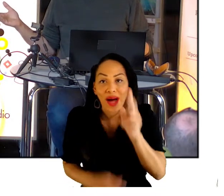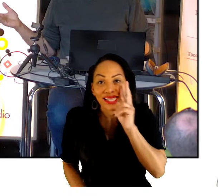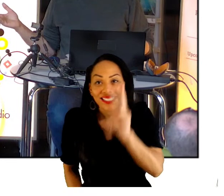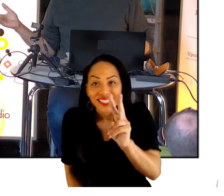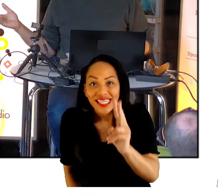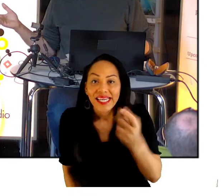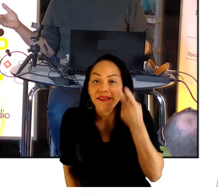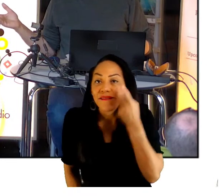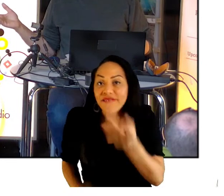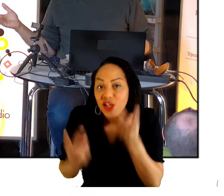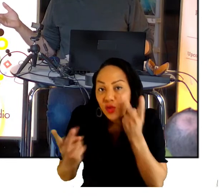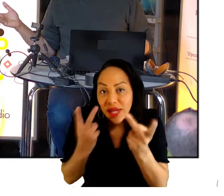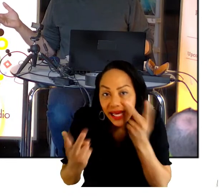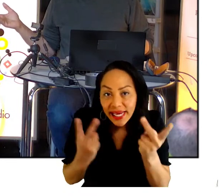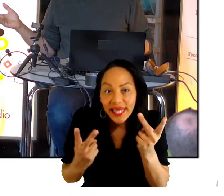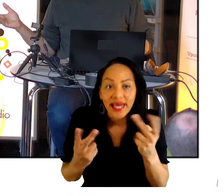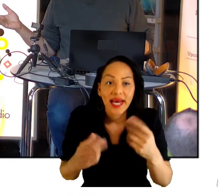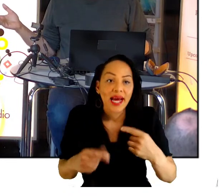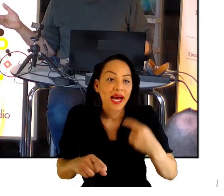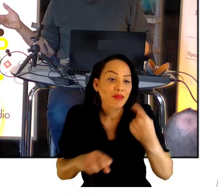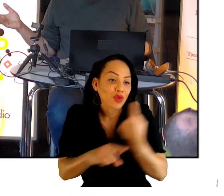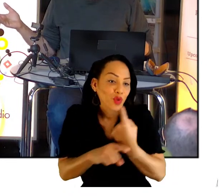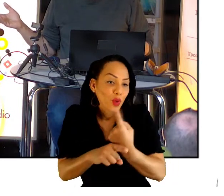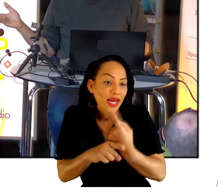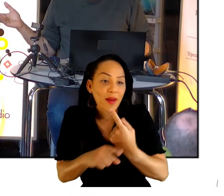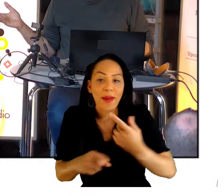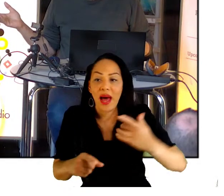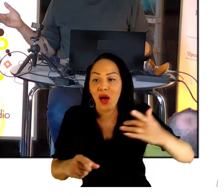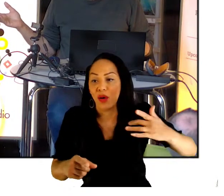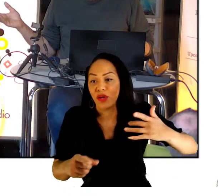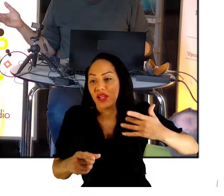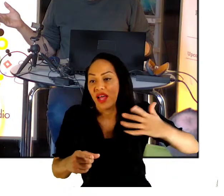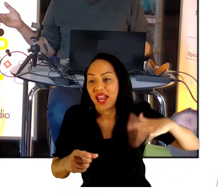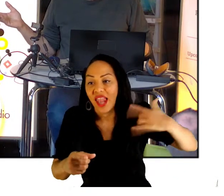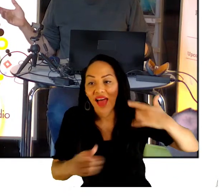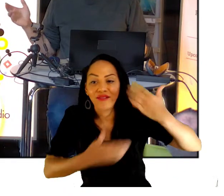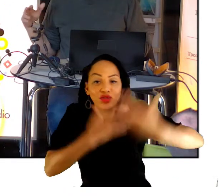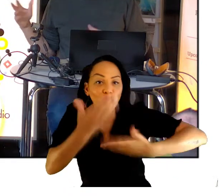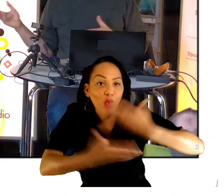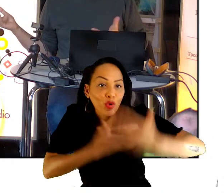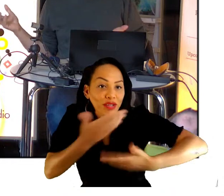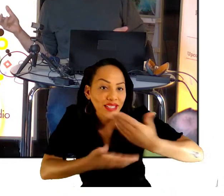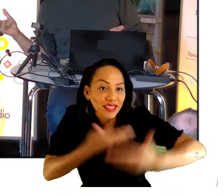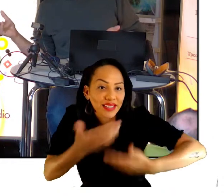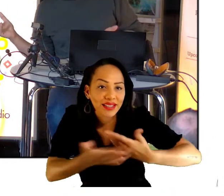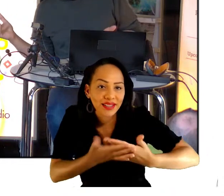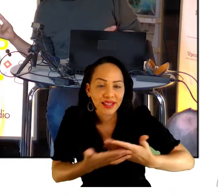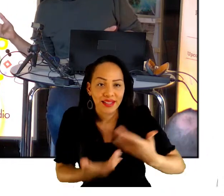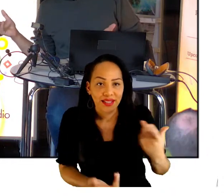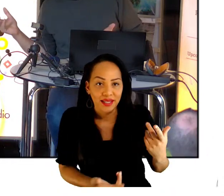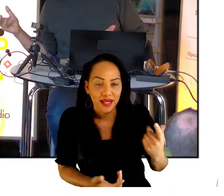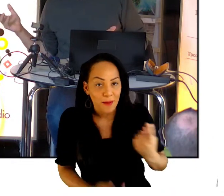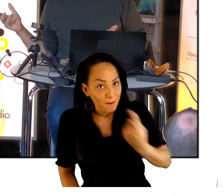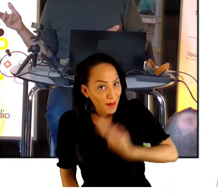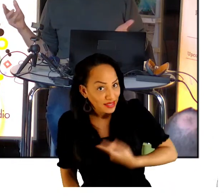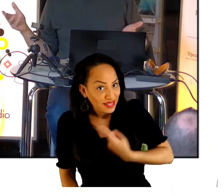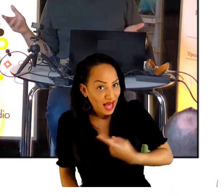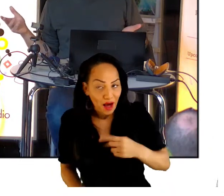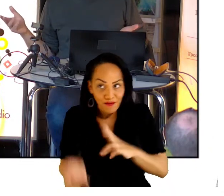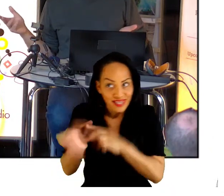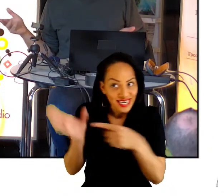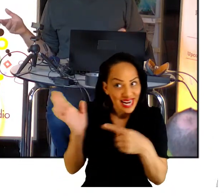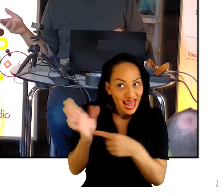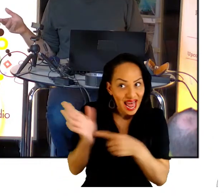about, you know, Natalie and I have a lot in common, you know, in that we're